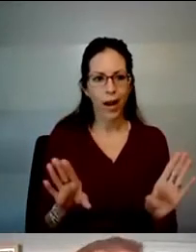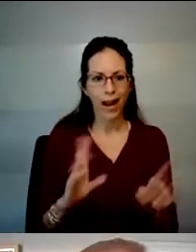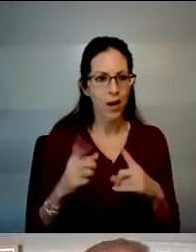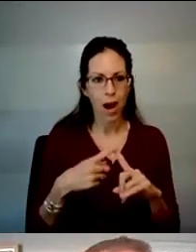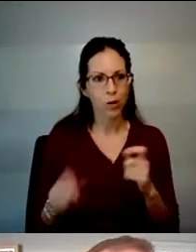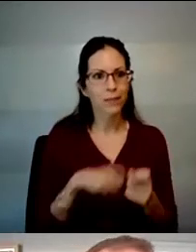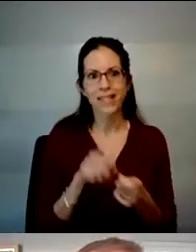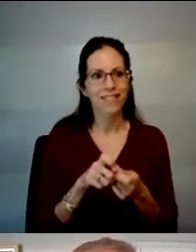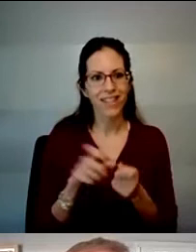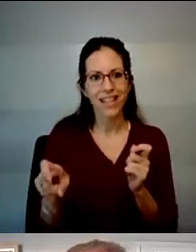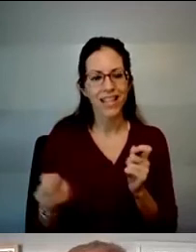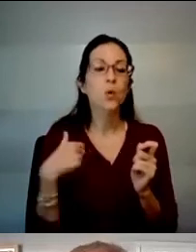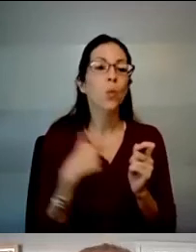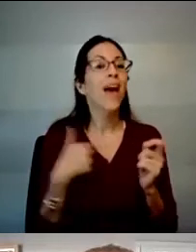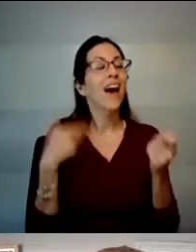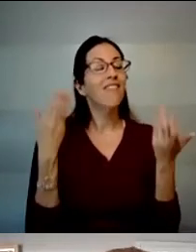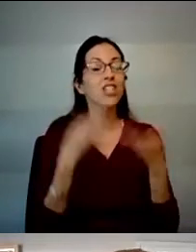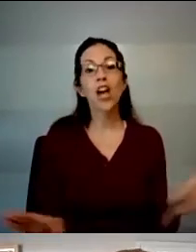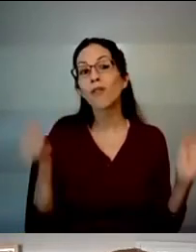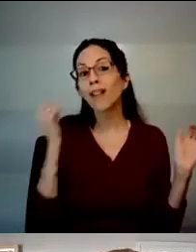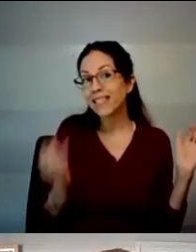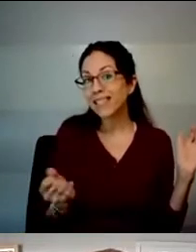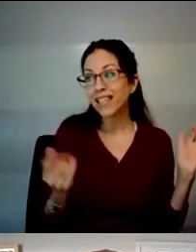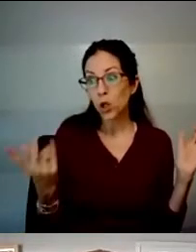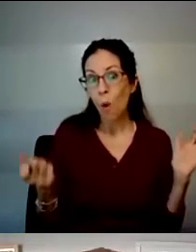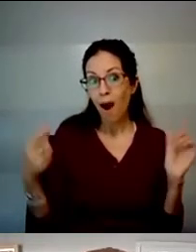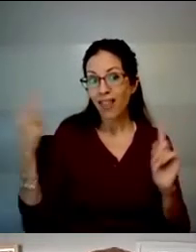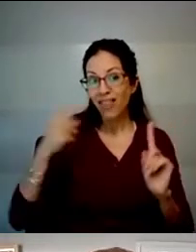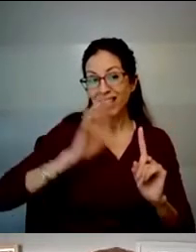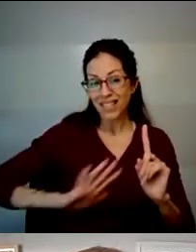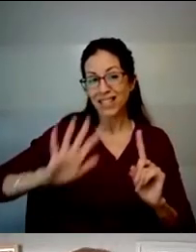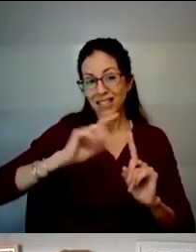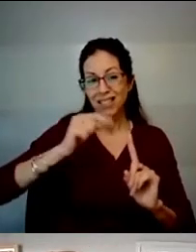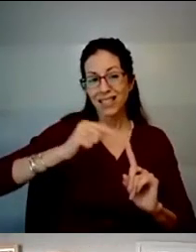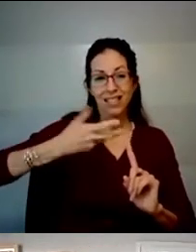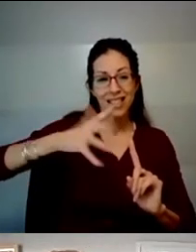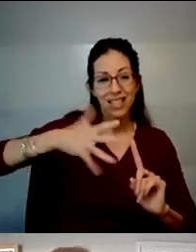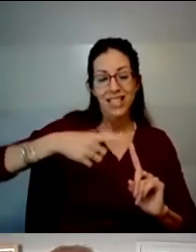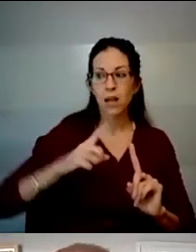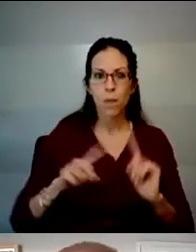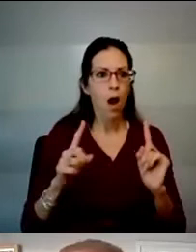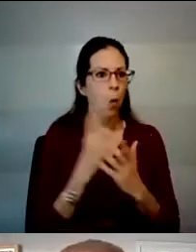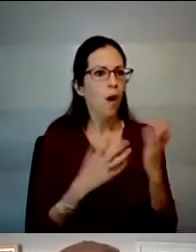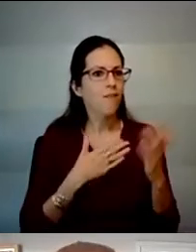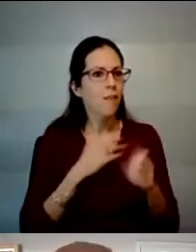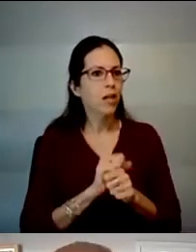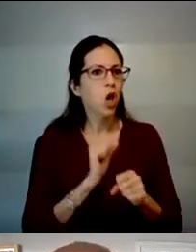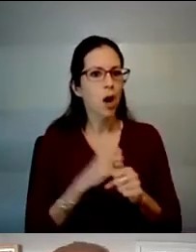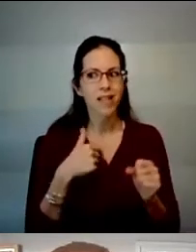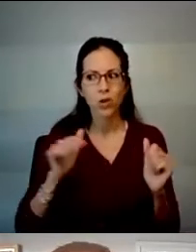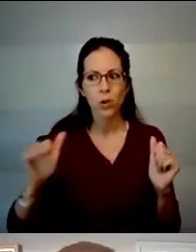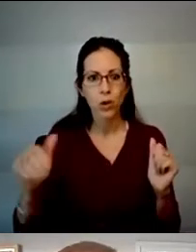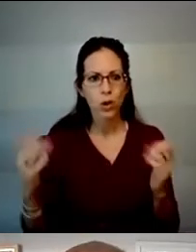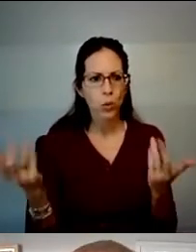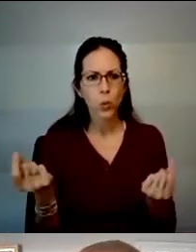what they want to get out of it. But, you know, one of my jobs is to kind of work with them and try to understand, are they looking to, you know, build brand?